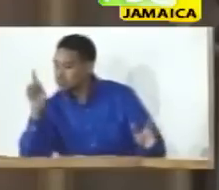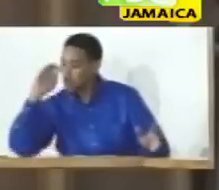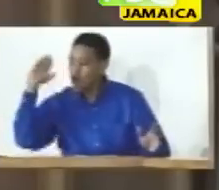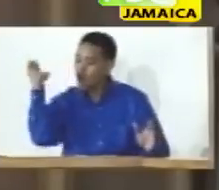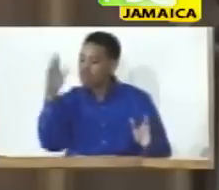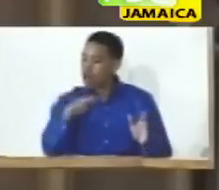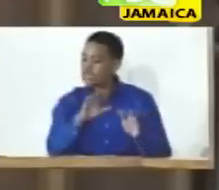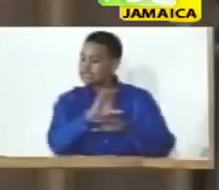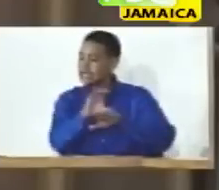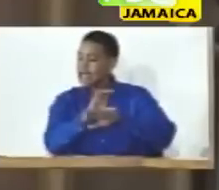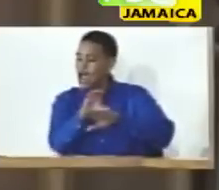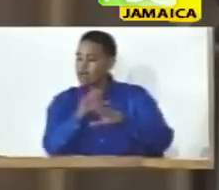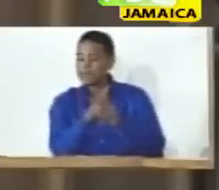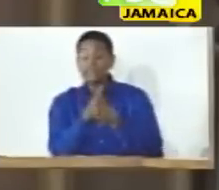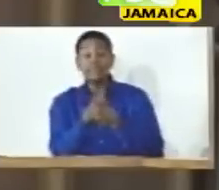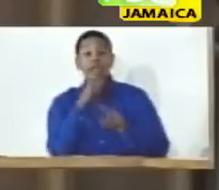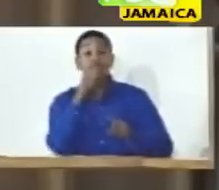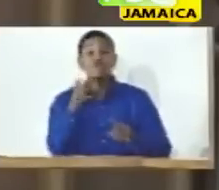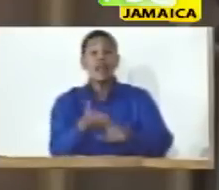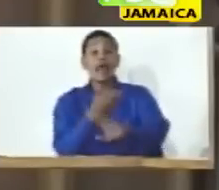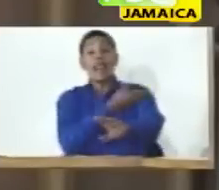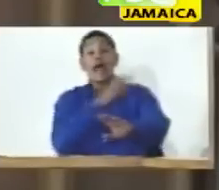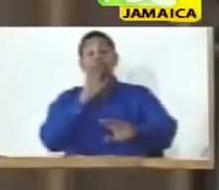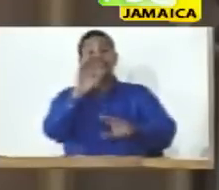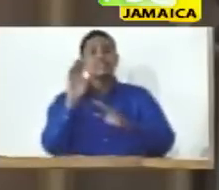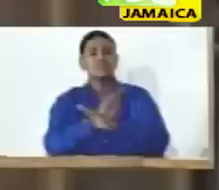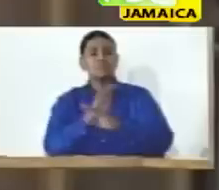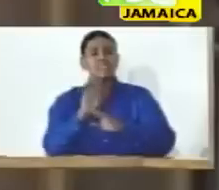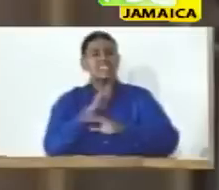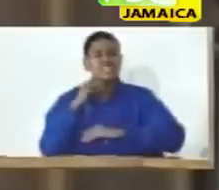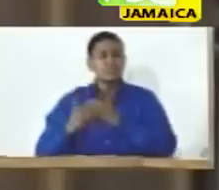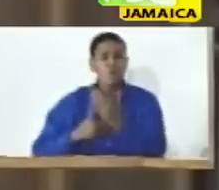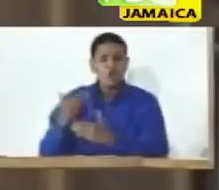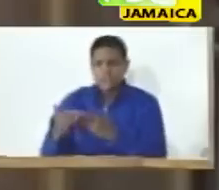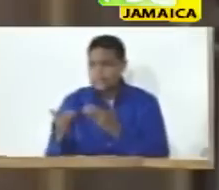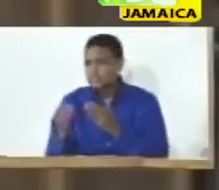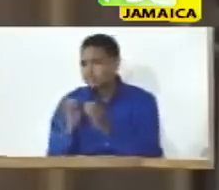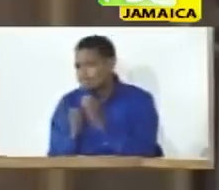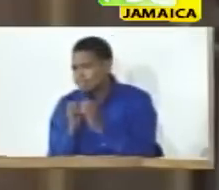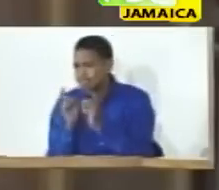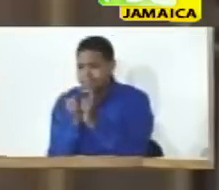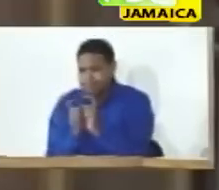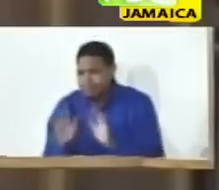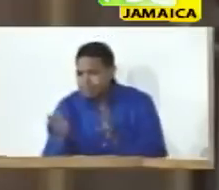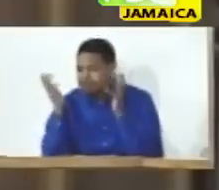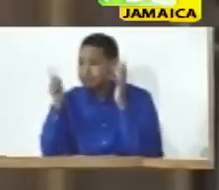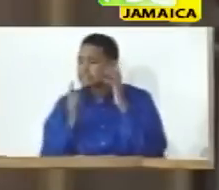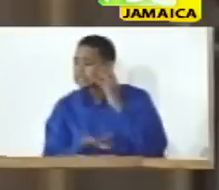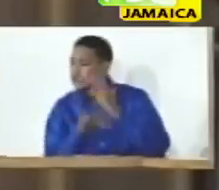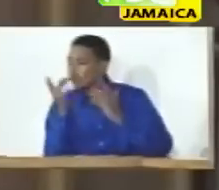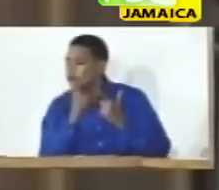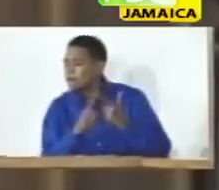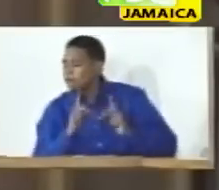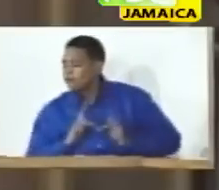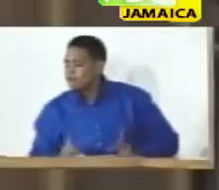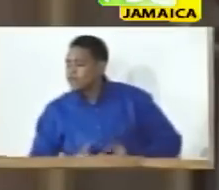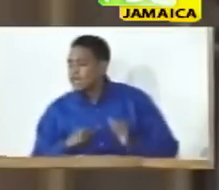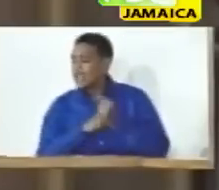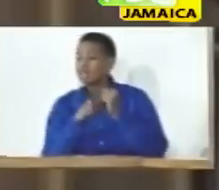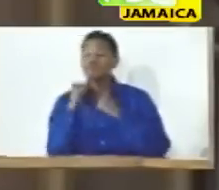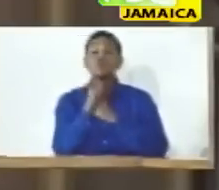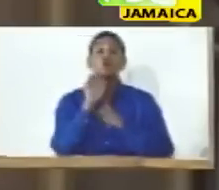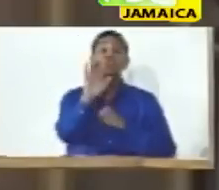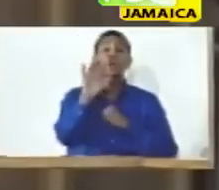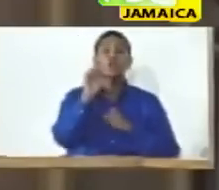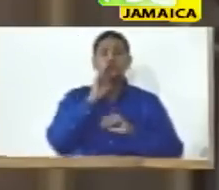Caribbean, and has enhanced its business processes, technology, and physical infrastructure